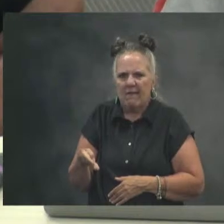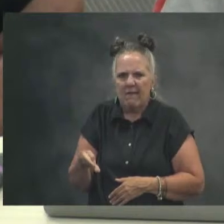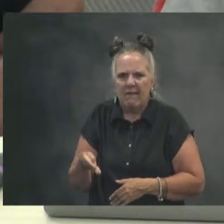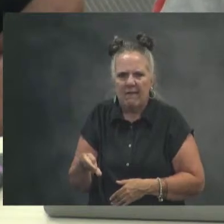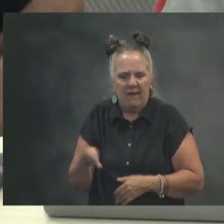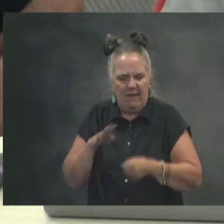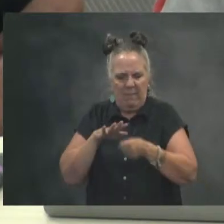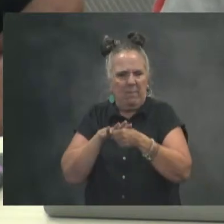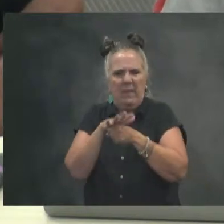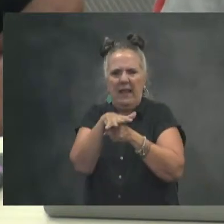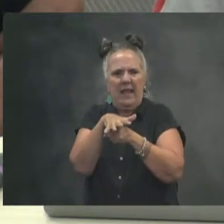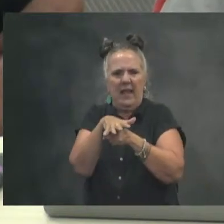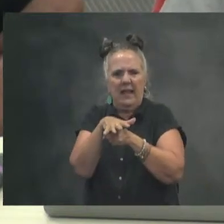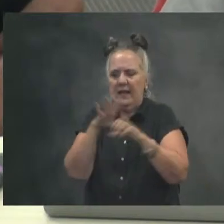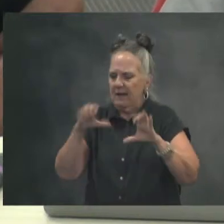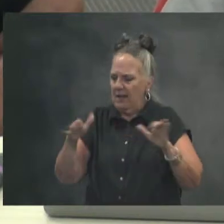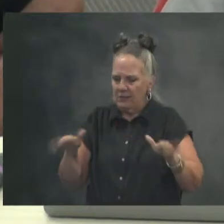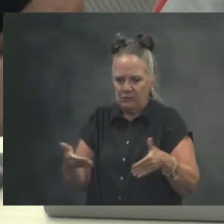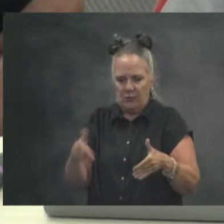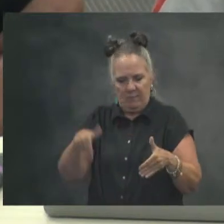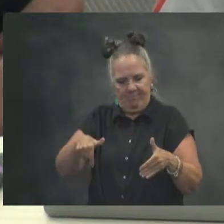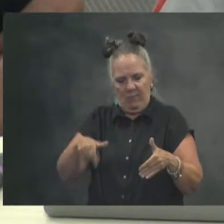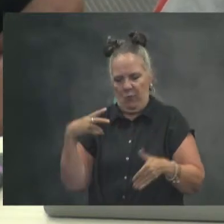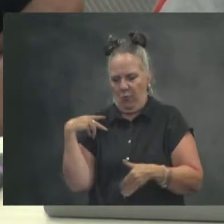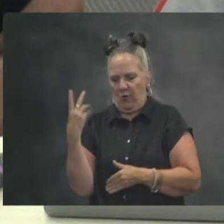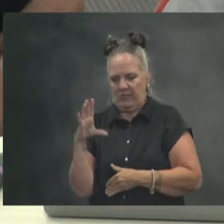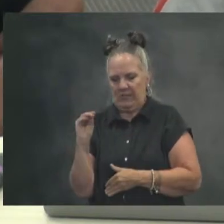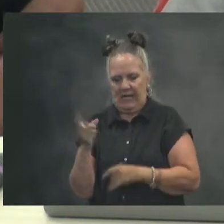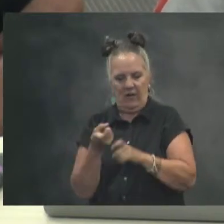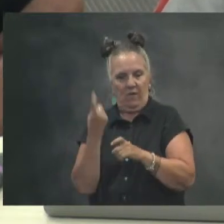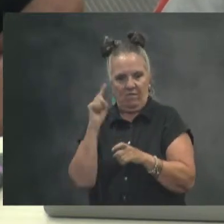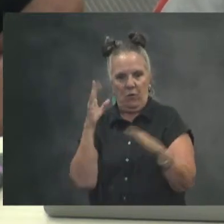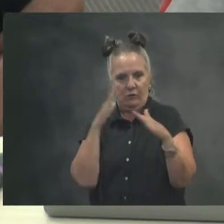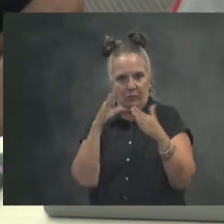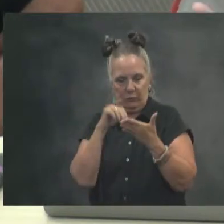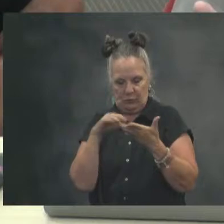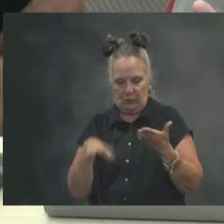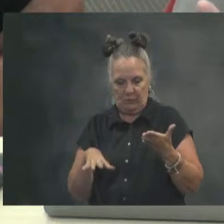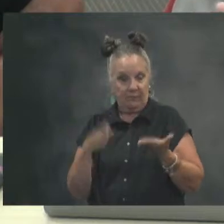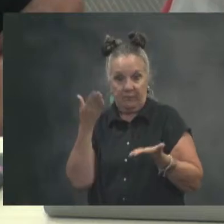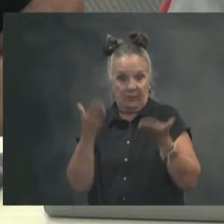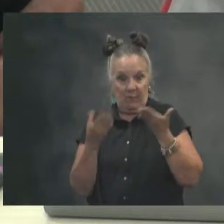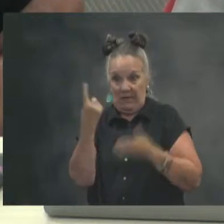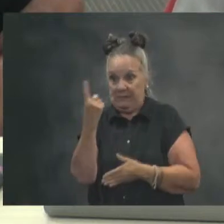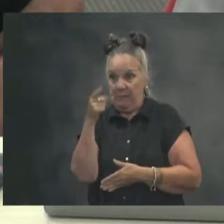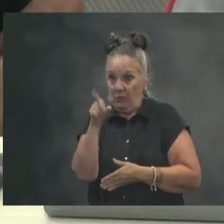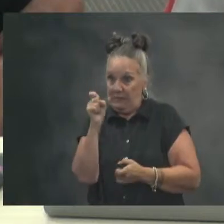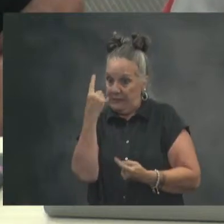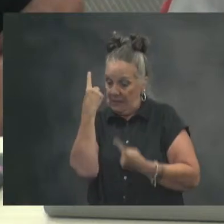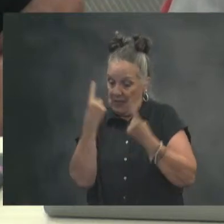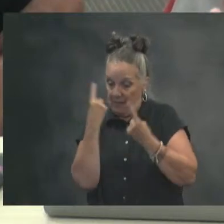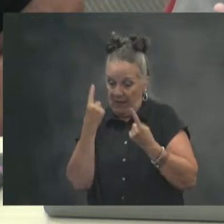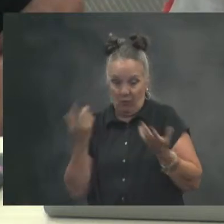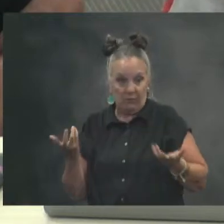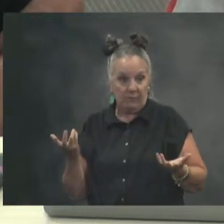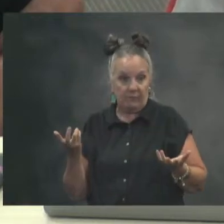There's plenty of classrooms in Washington County for a troubled student to be at. Maybe that's something you need to think about. But that's why I'm